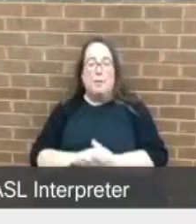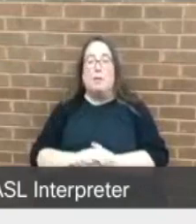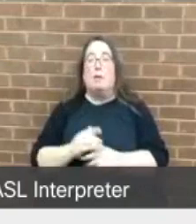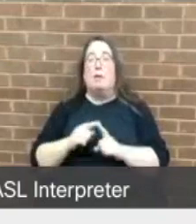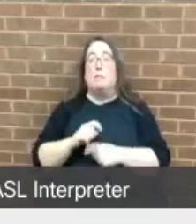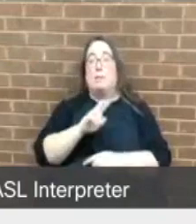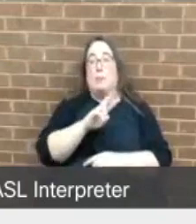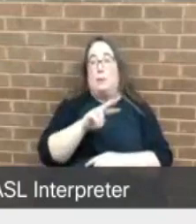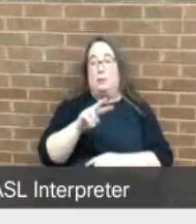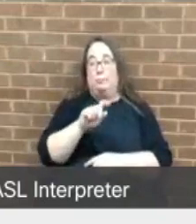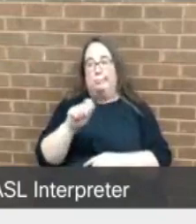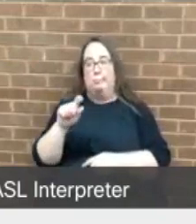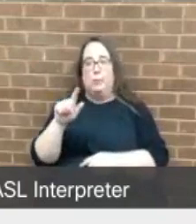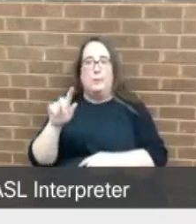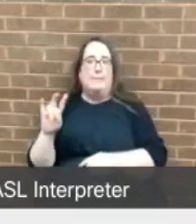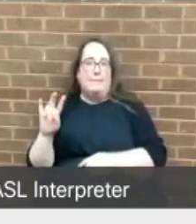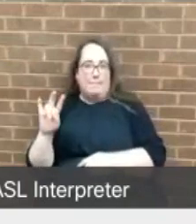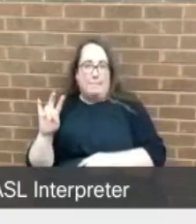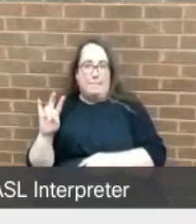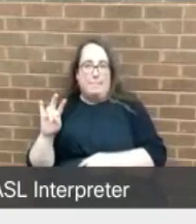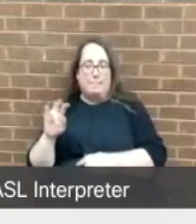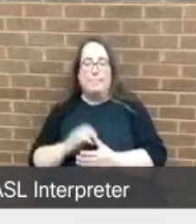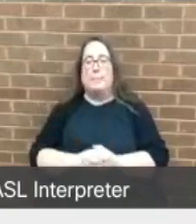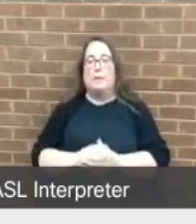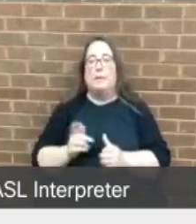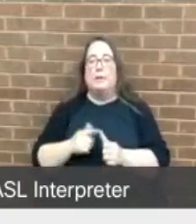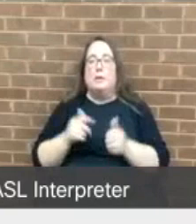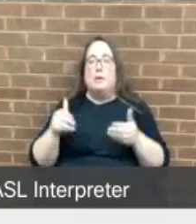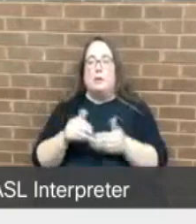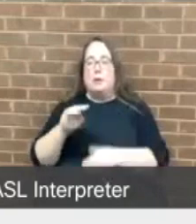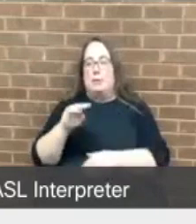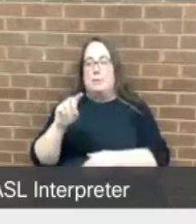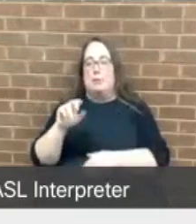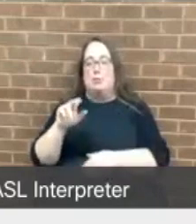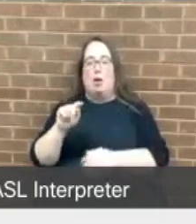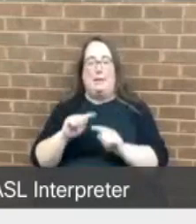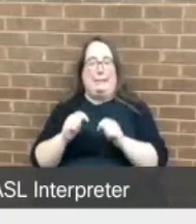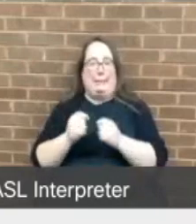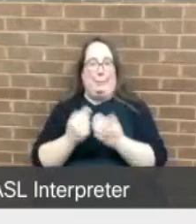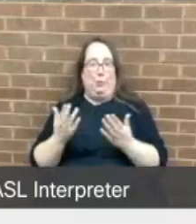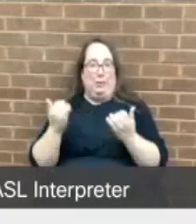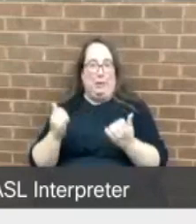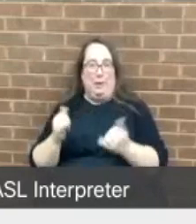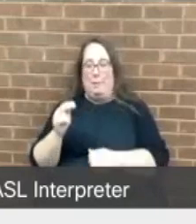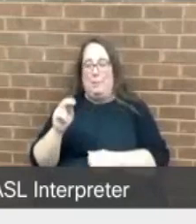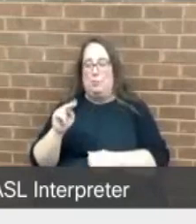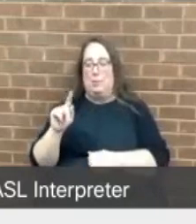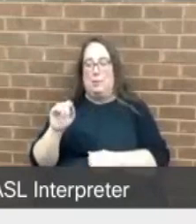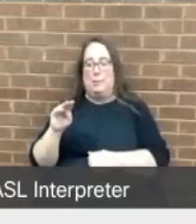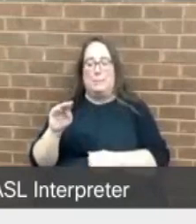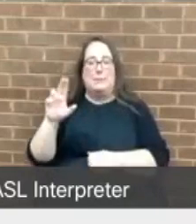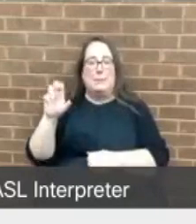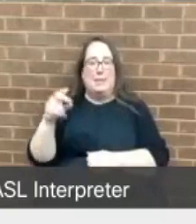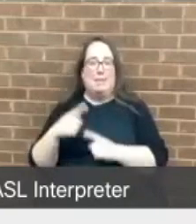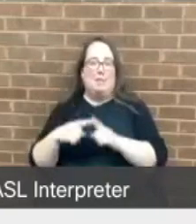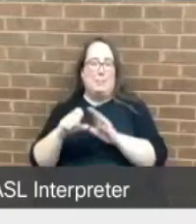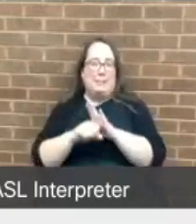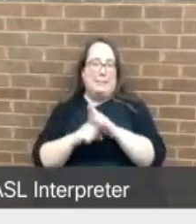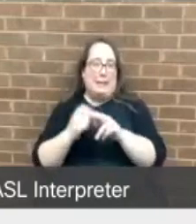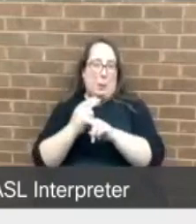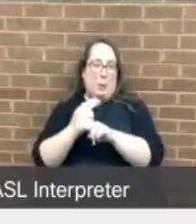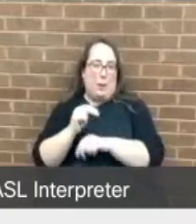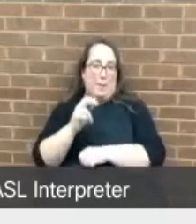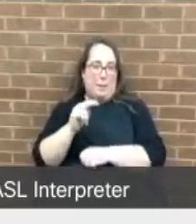years 22 to 27. First, let me introduce the MDOT team with me today. Administrator Tim Smith from the State Highway